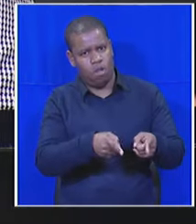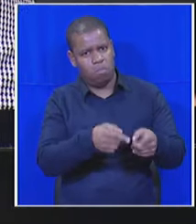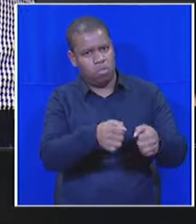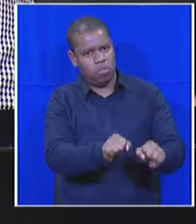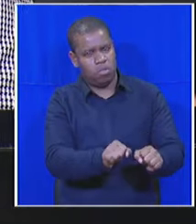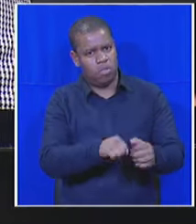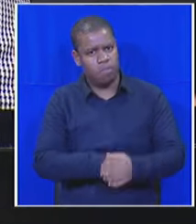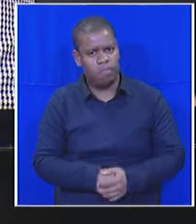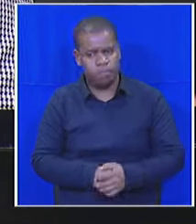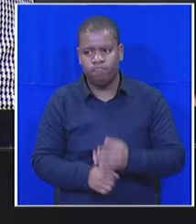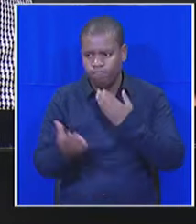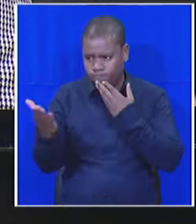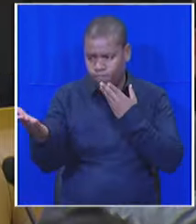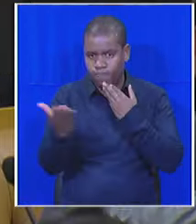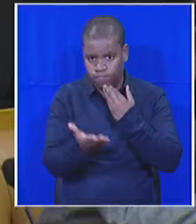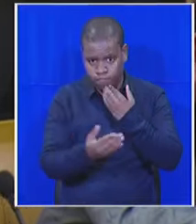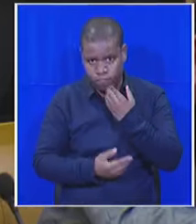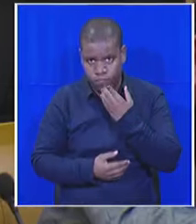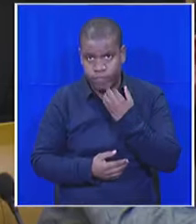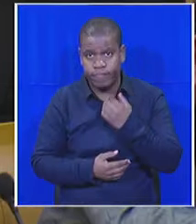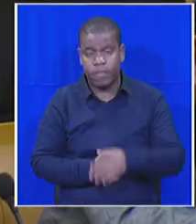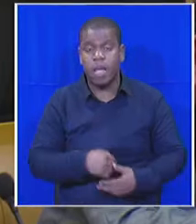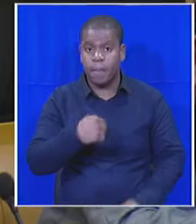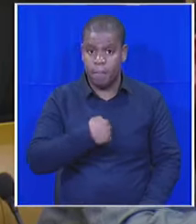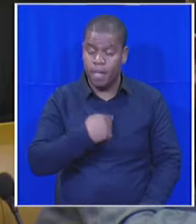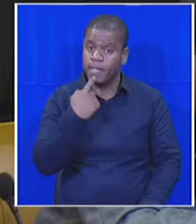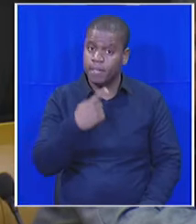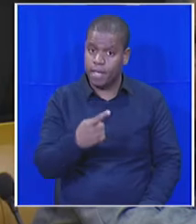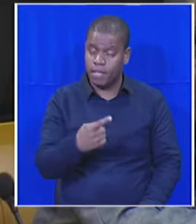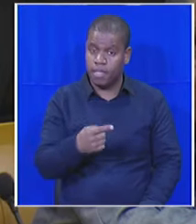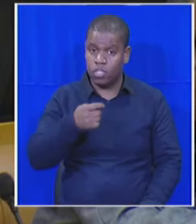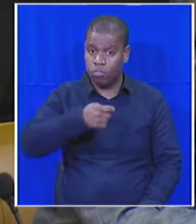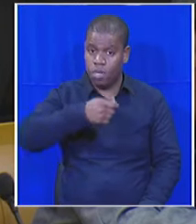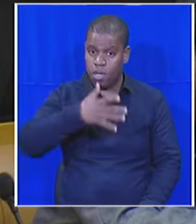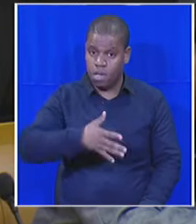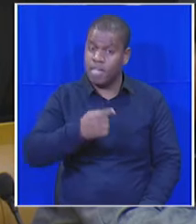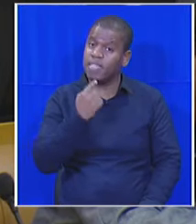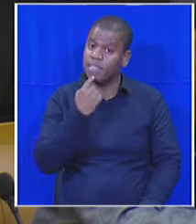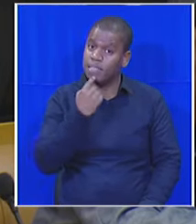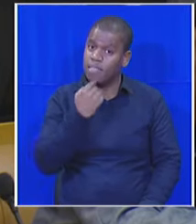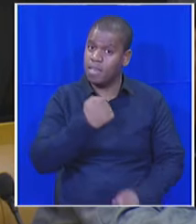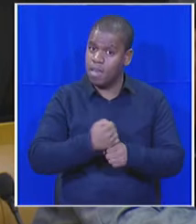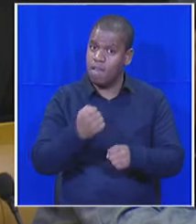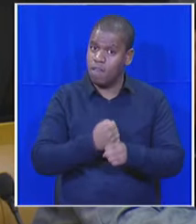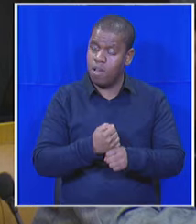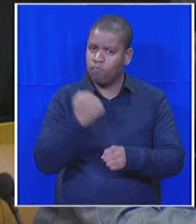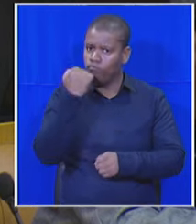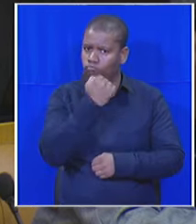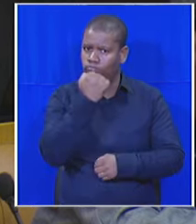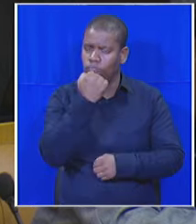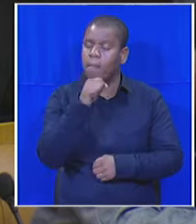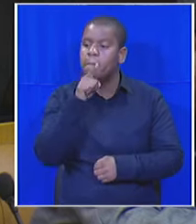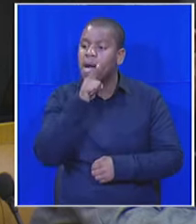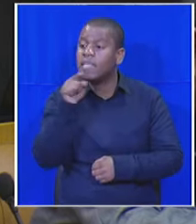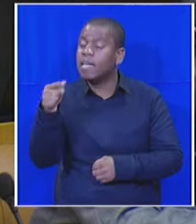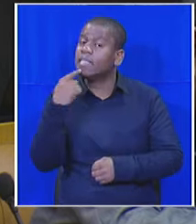Honorable Swart. Chairperson, I indicated that the Speaker did not apologize, but the Speaker issued that she regretted the way the